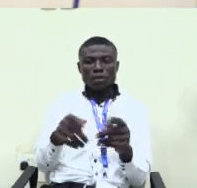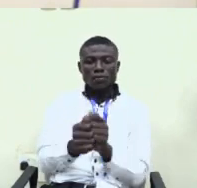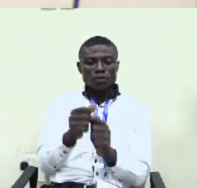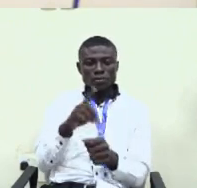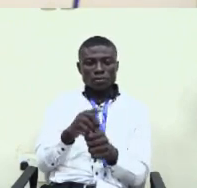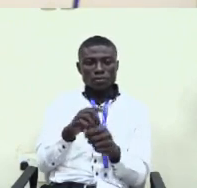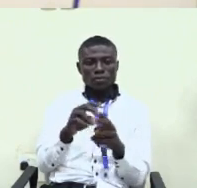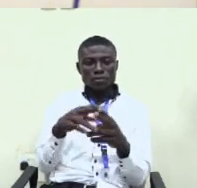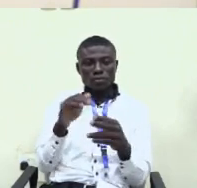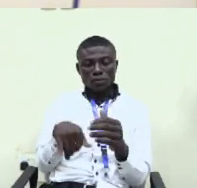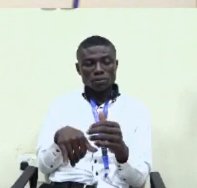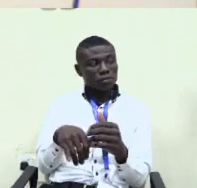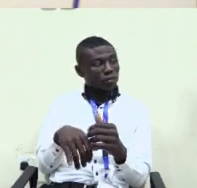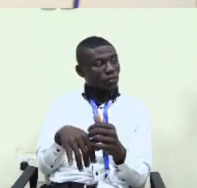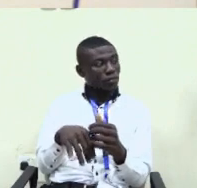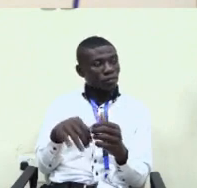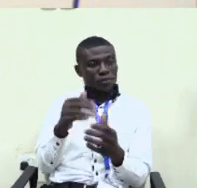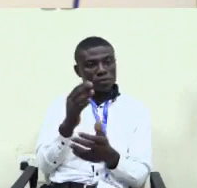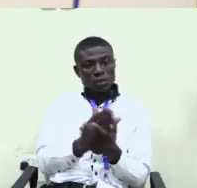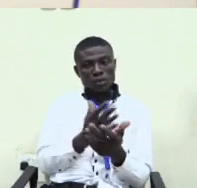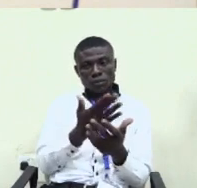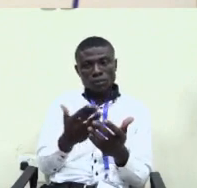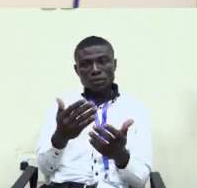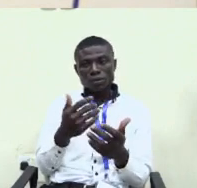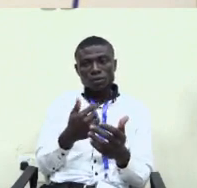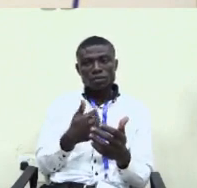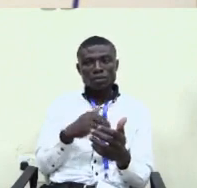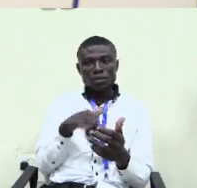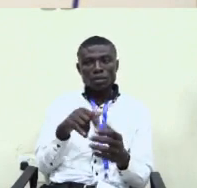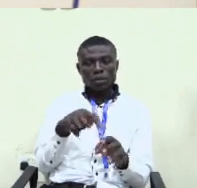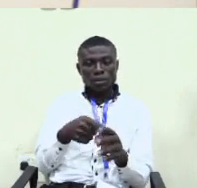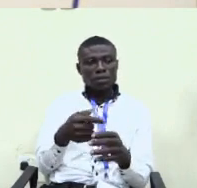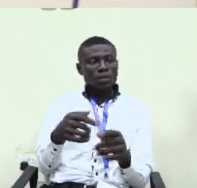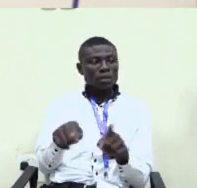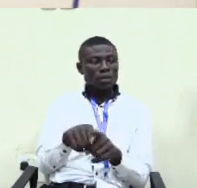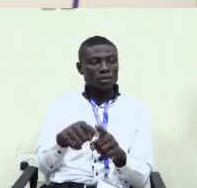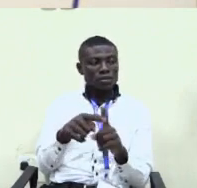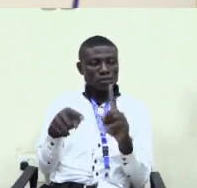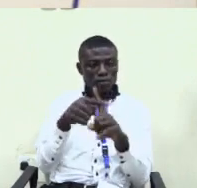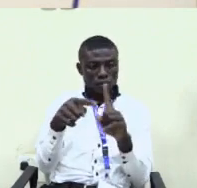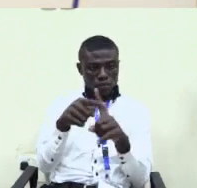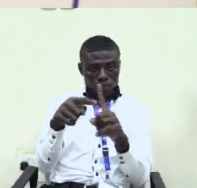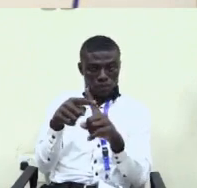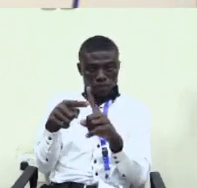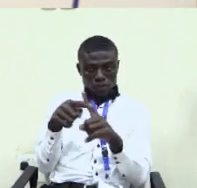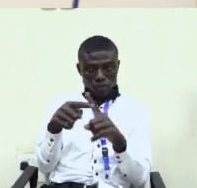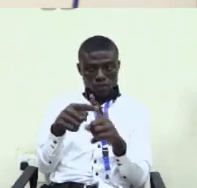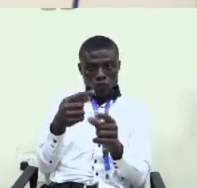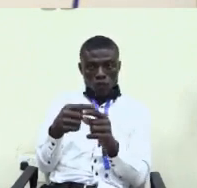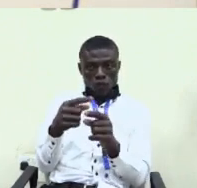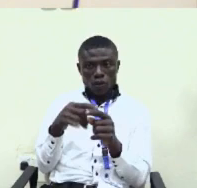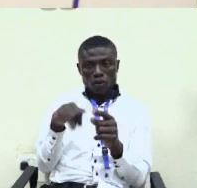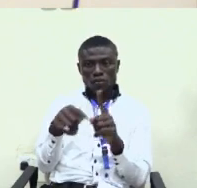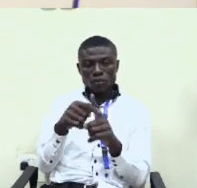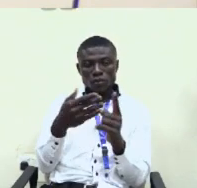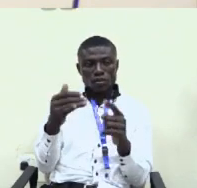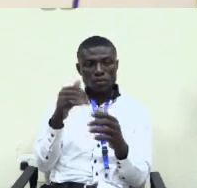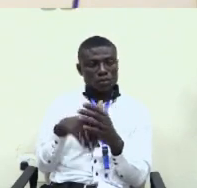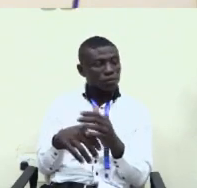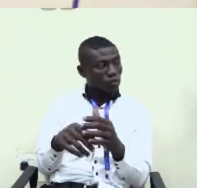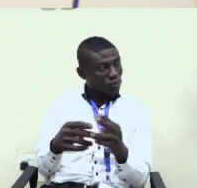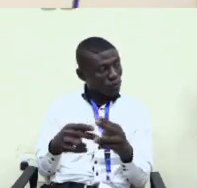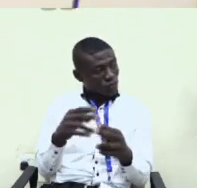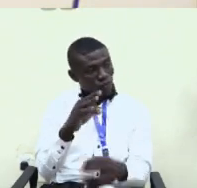them. And these are some of the things that are started coming in from the use of the guide. Yeah.